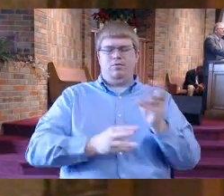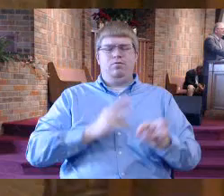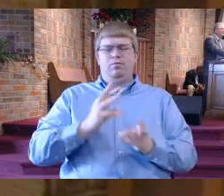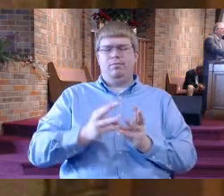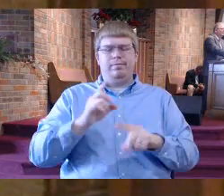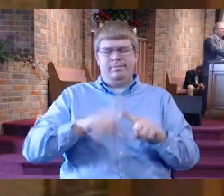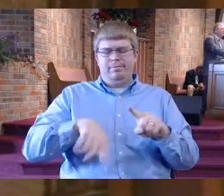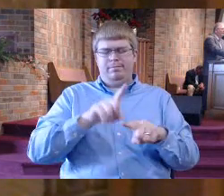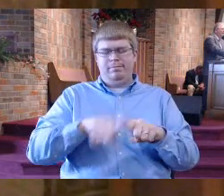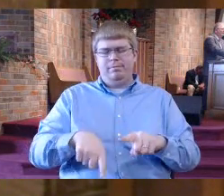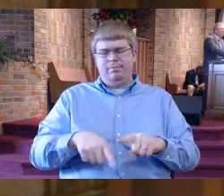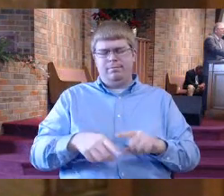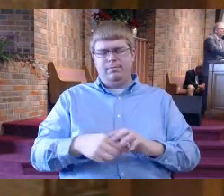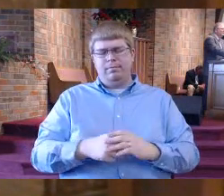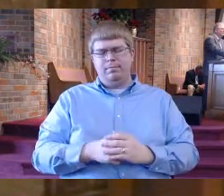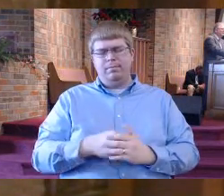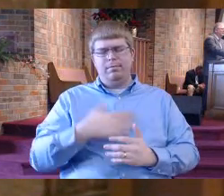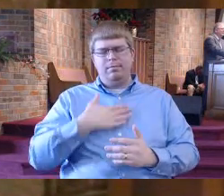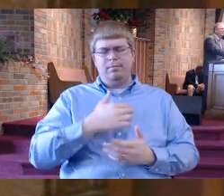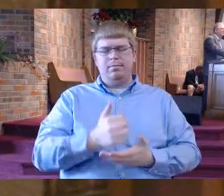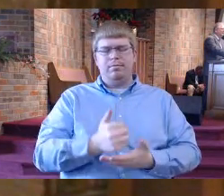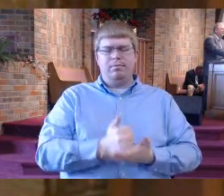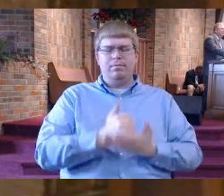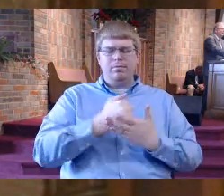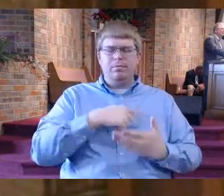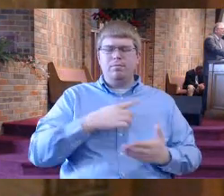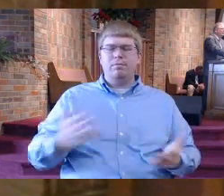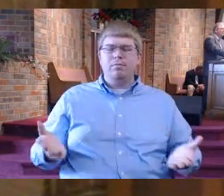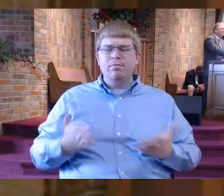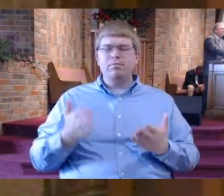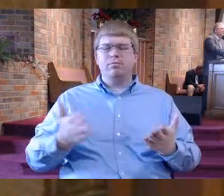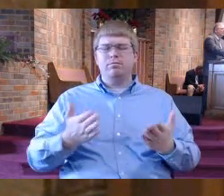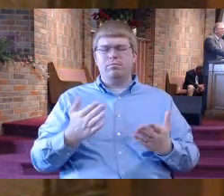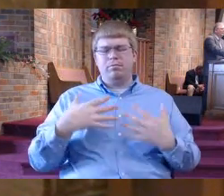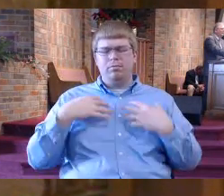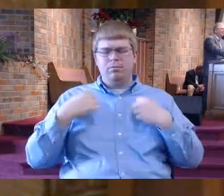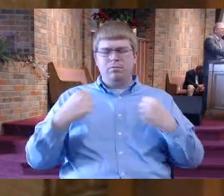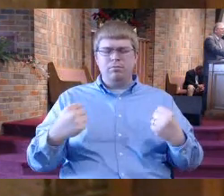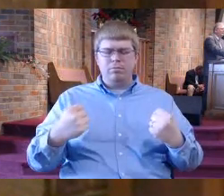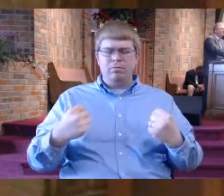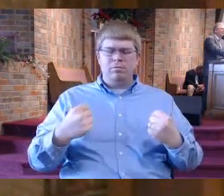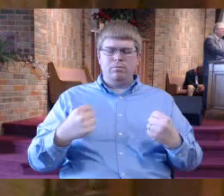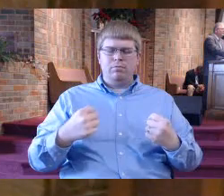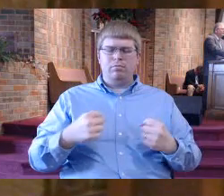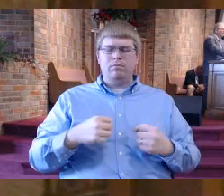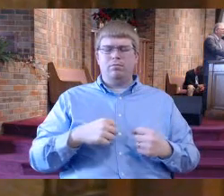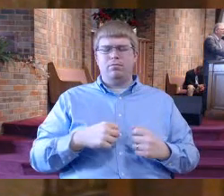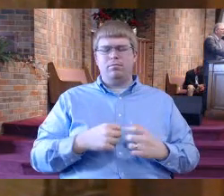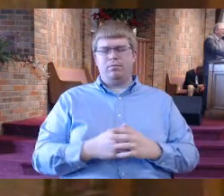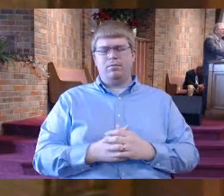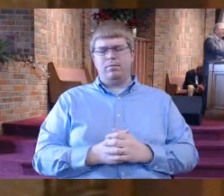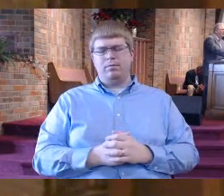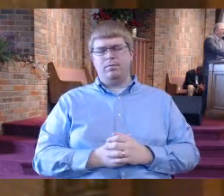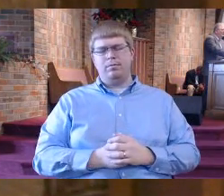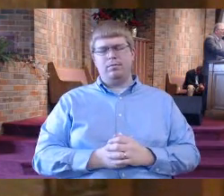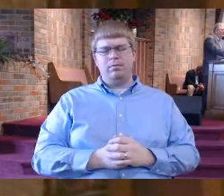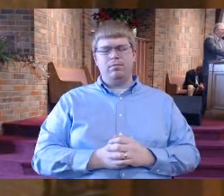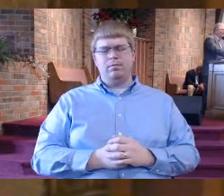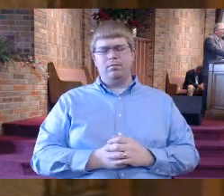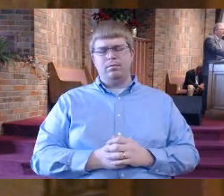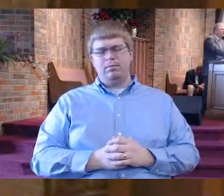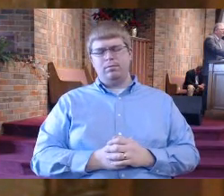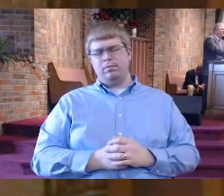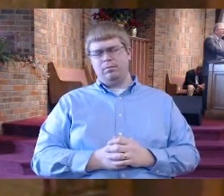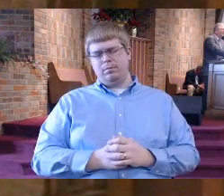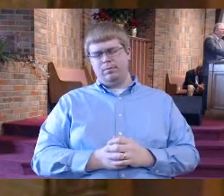of us strength to promote this freedom to worship you in the world in the future. Our